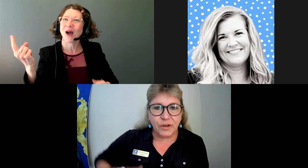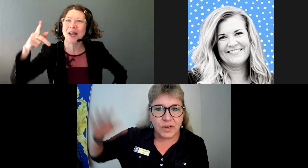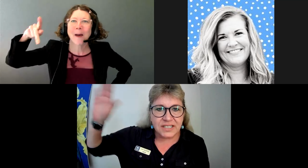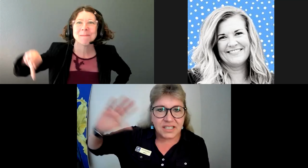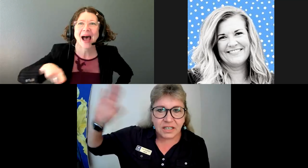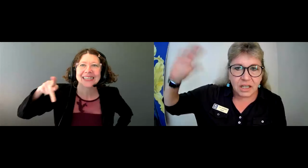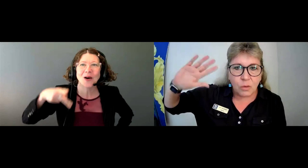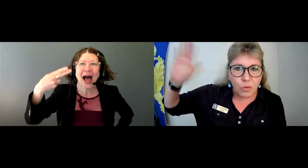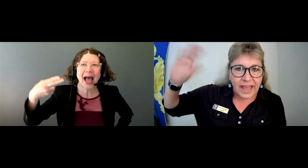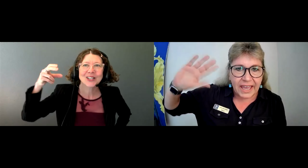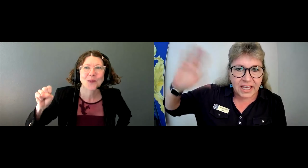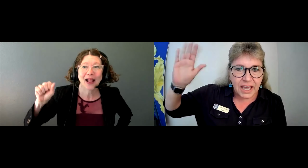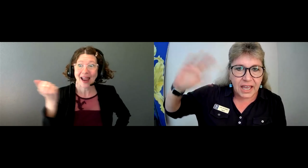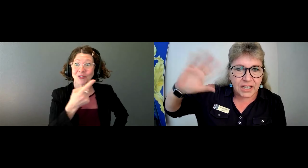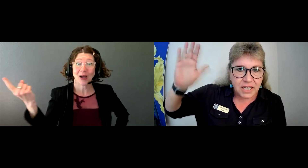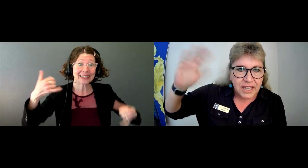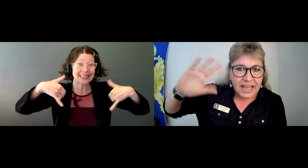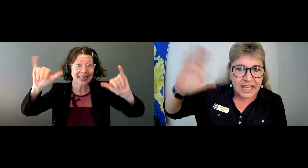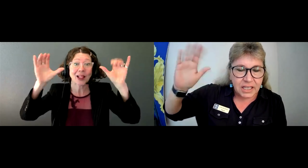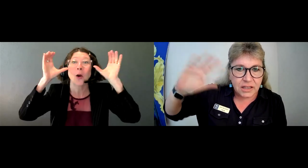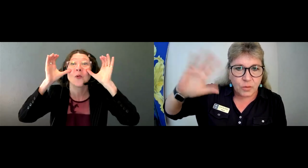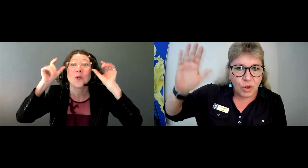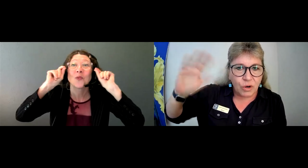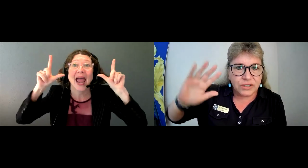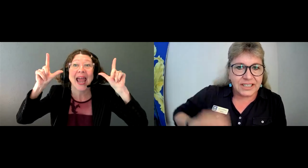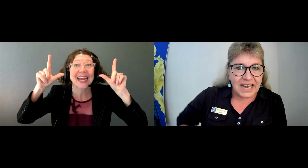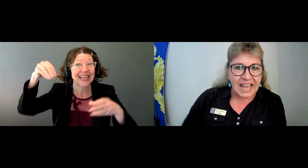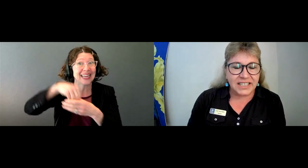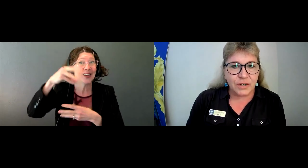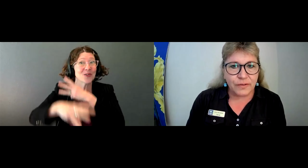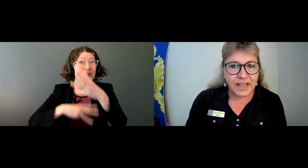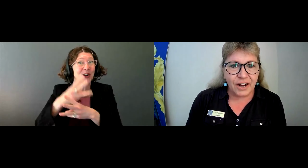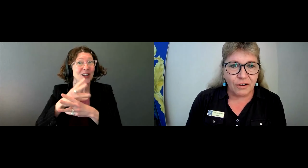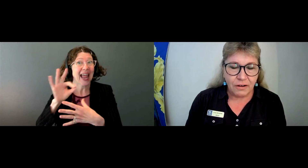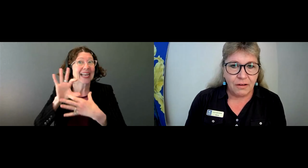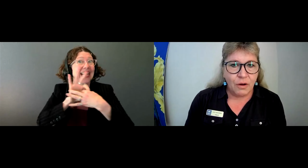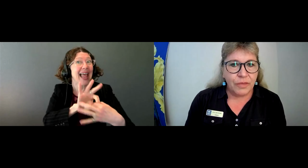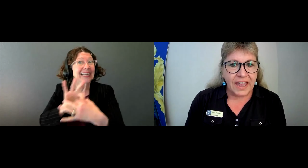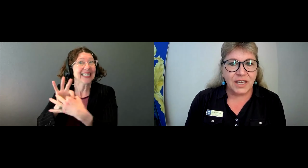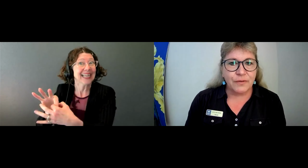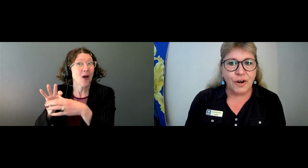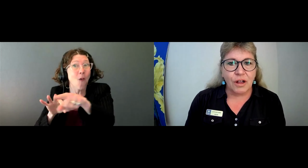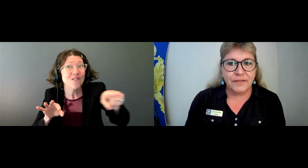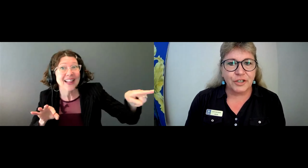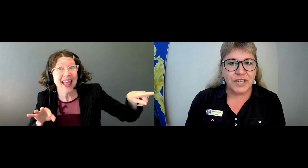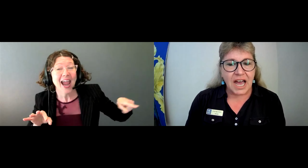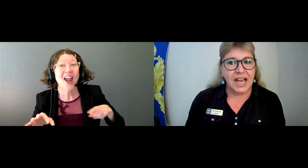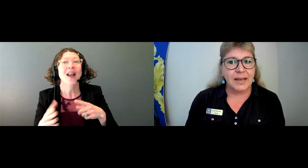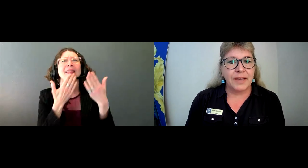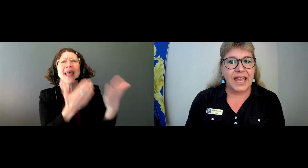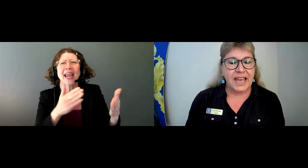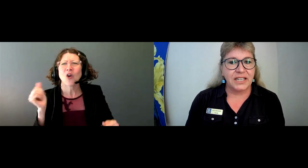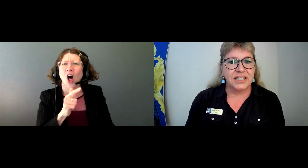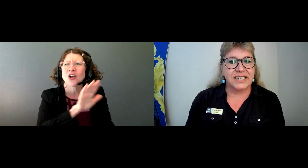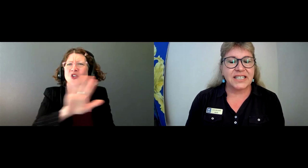is everyone still awake and in the world and connected over there? Thank you for all of your